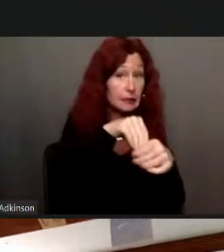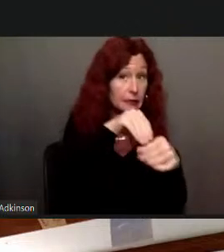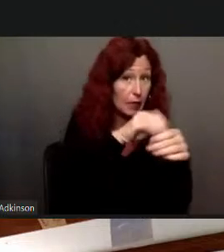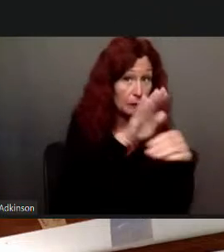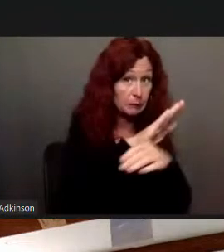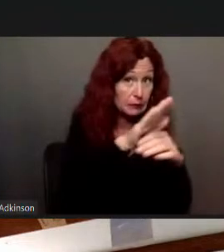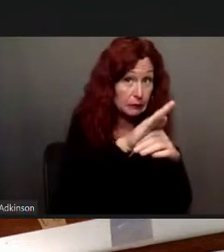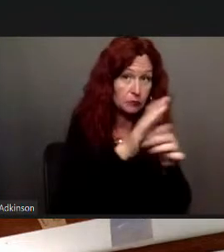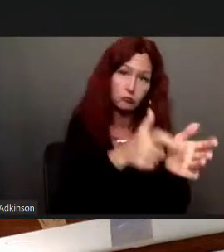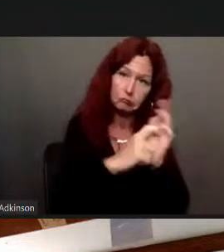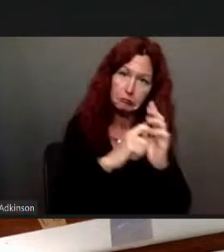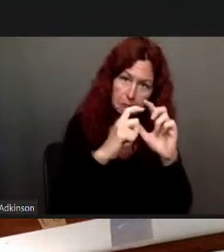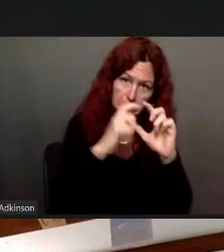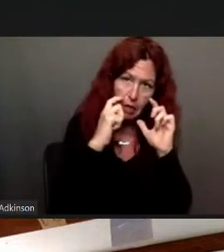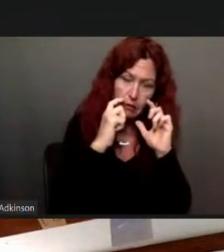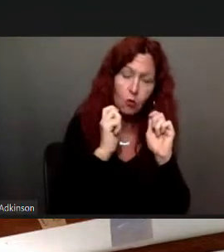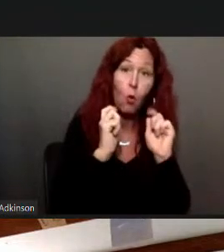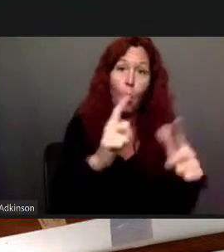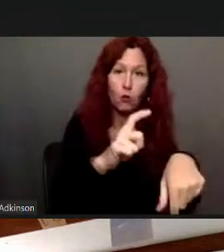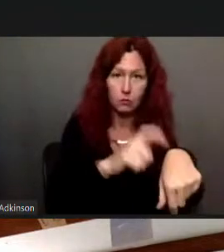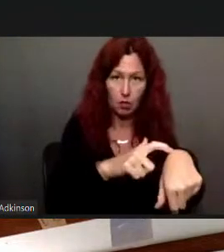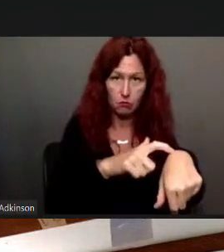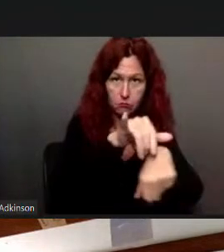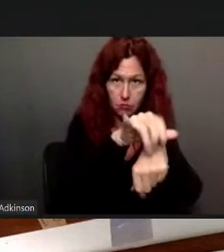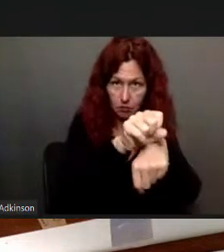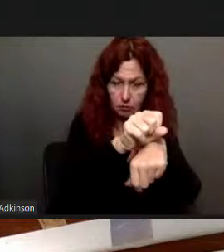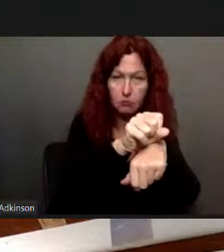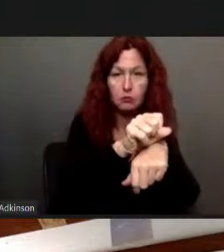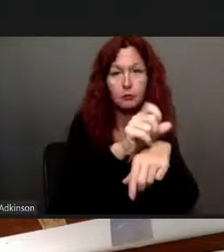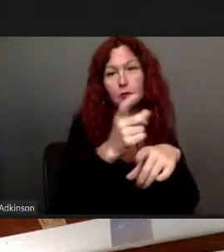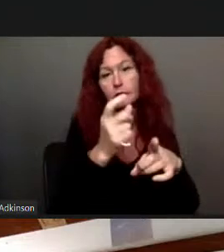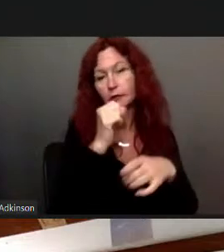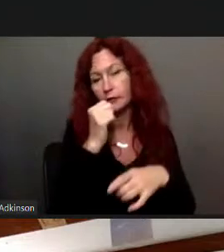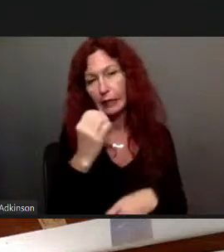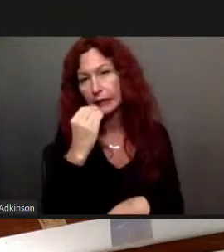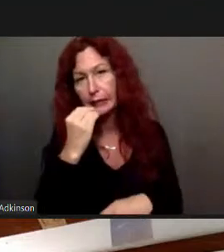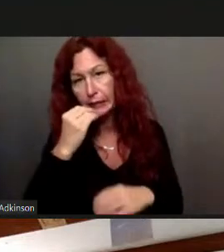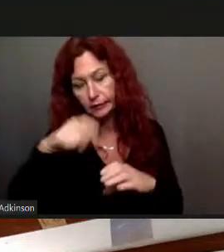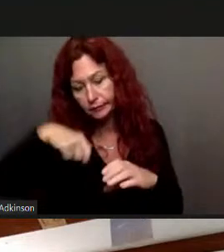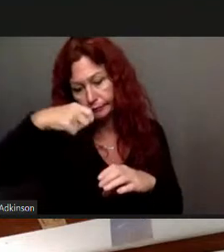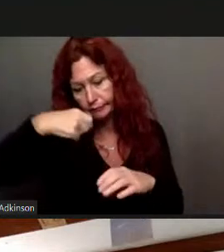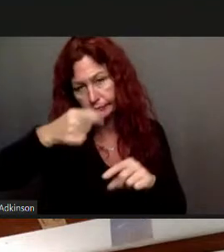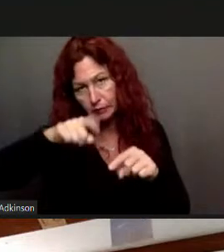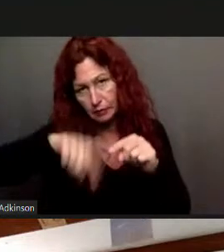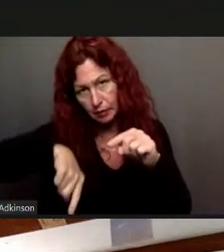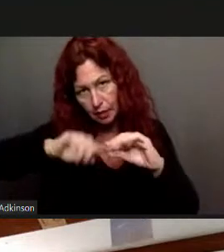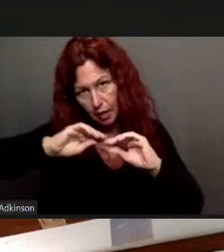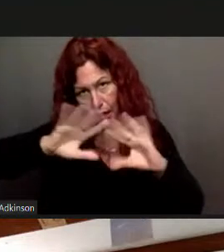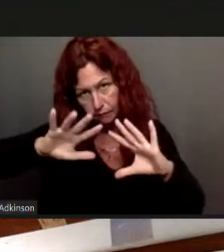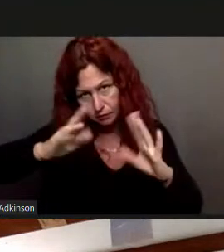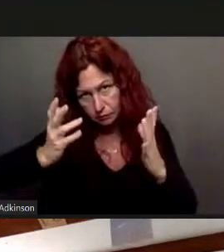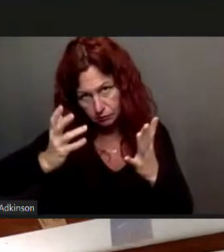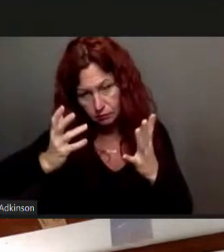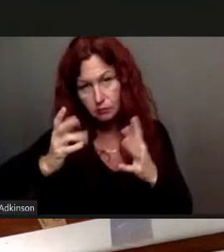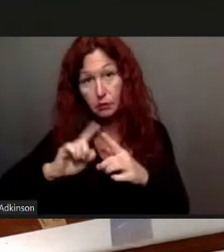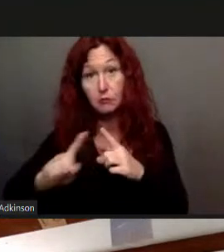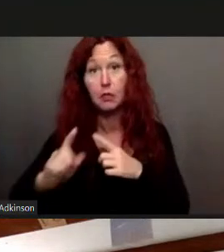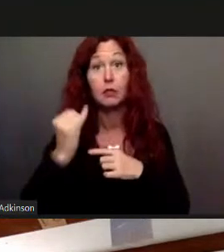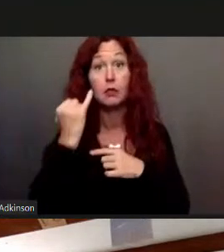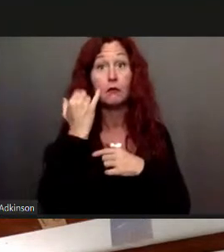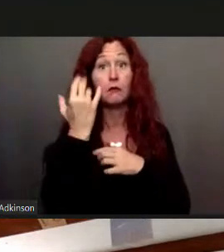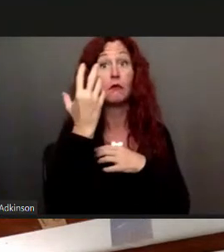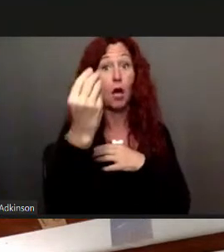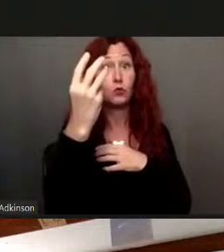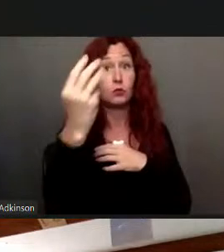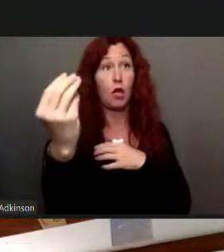So yeah, that order has been in effect for quite some time. And any violation of these orders is a second degree misdemeanor. Any of the